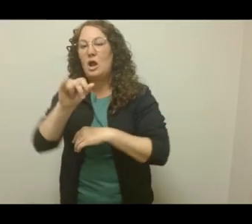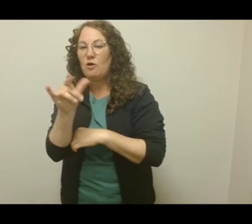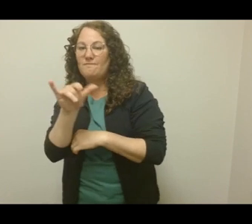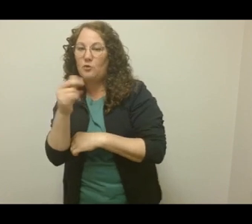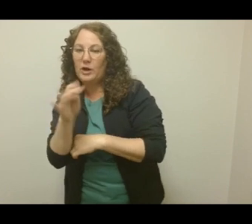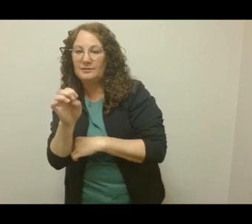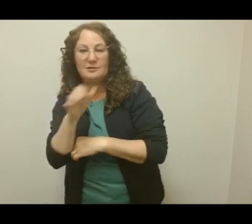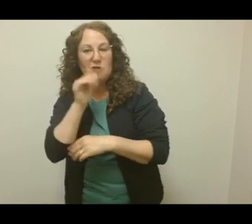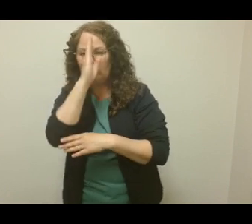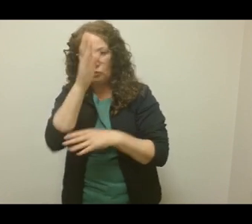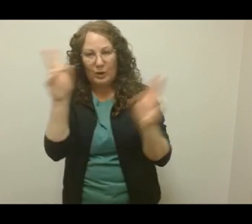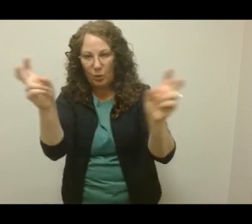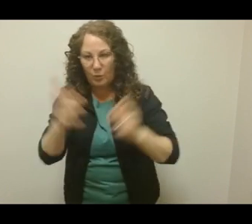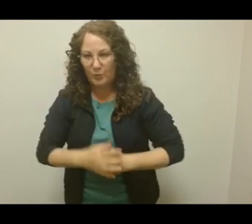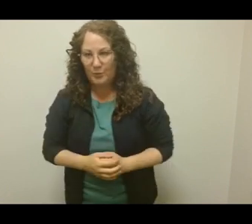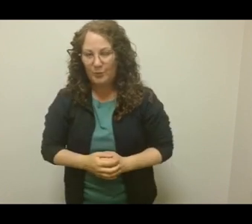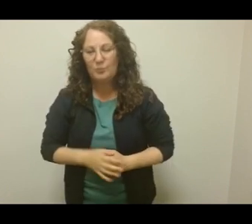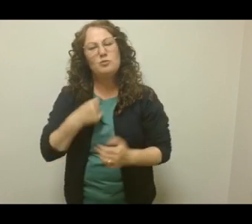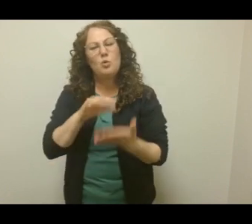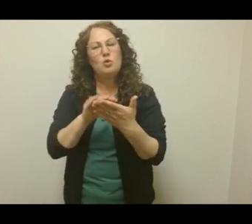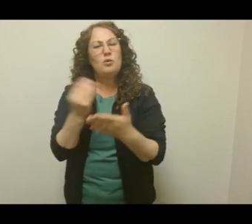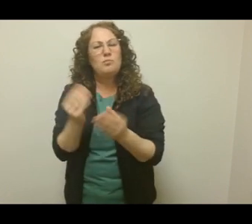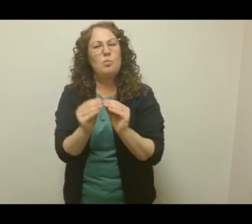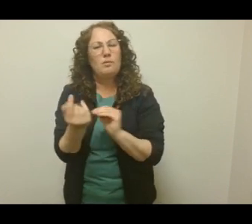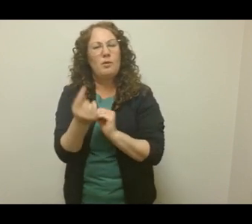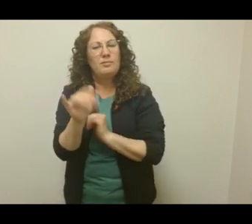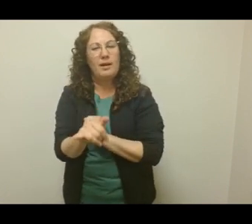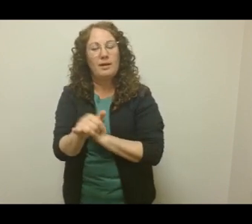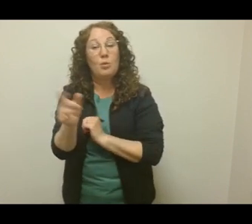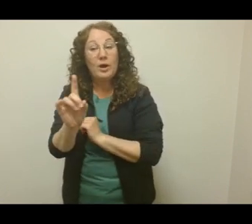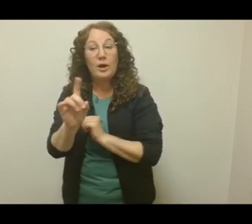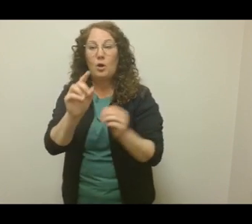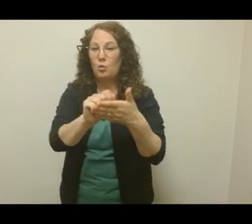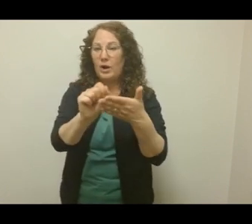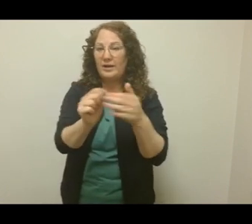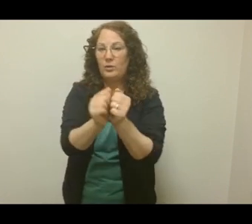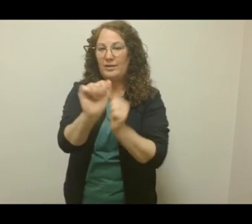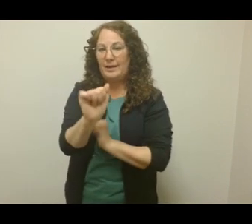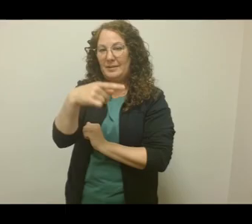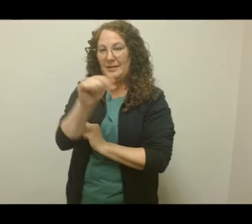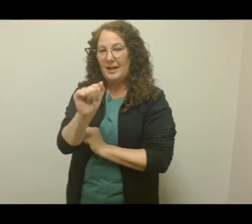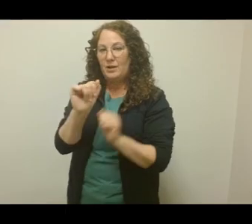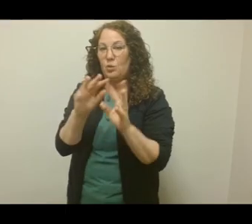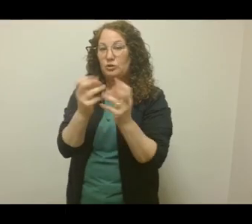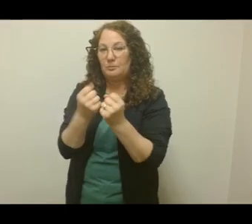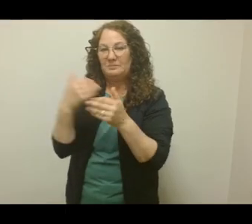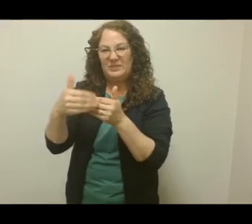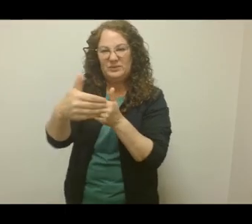quote. Again, you can learn more about that in our Writing with APA workshop series.